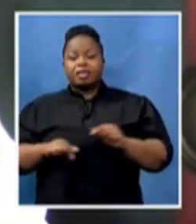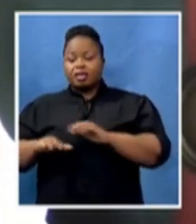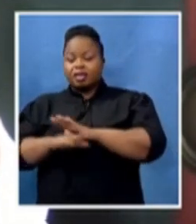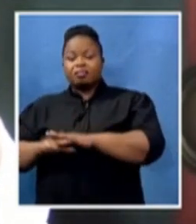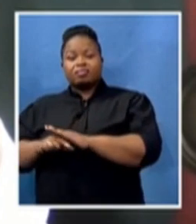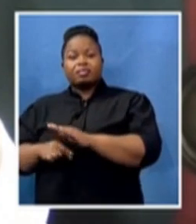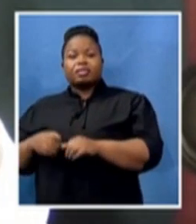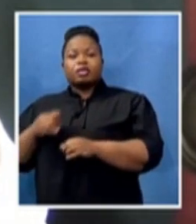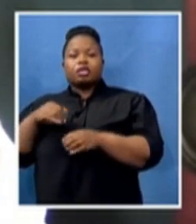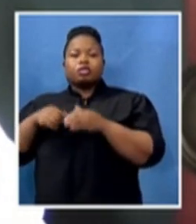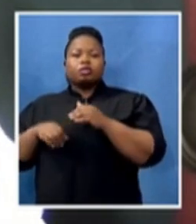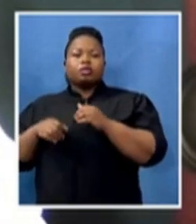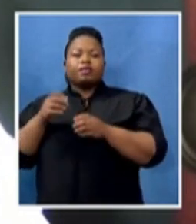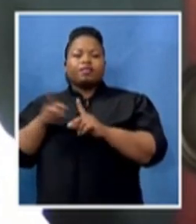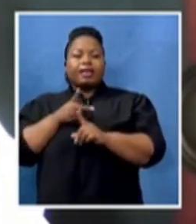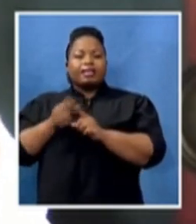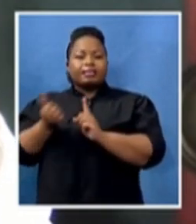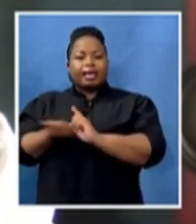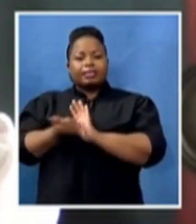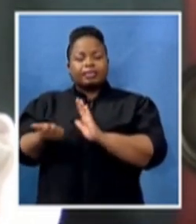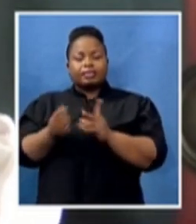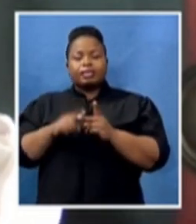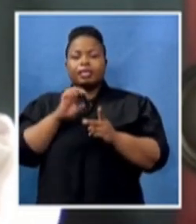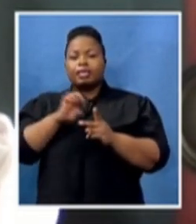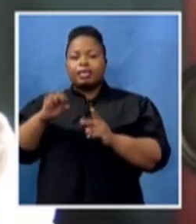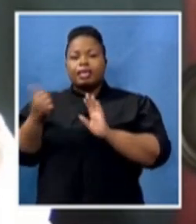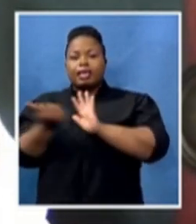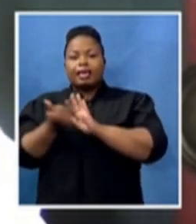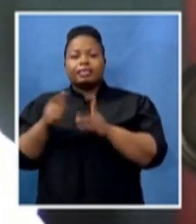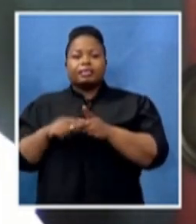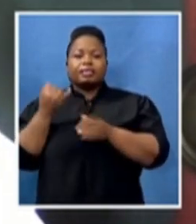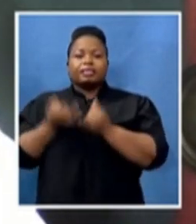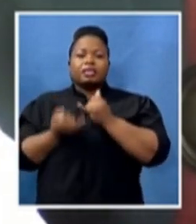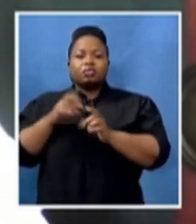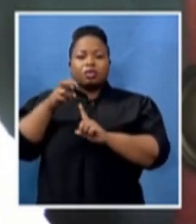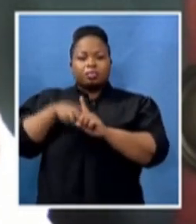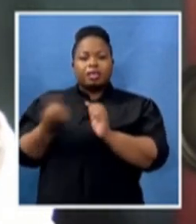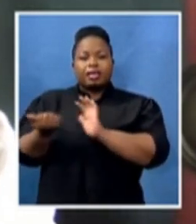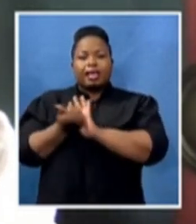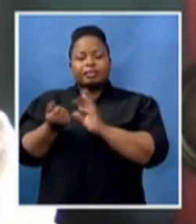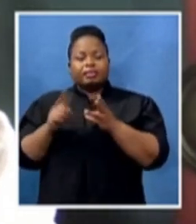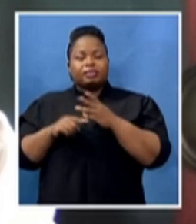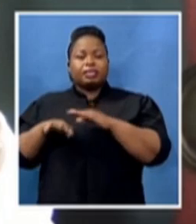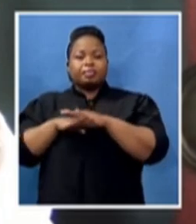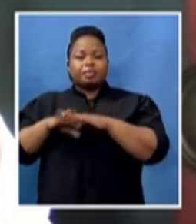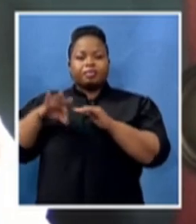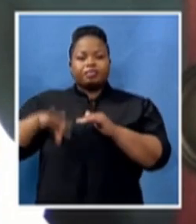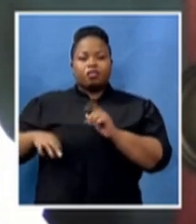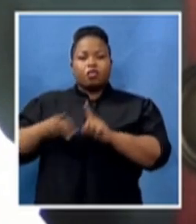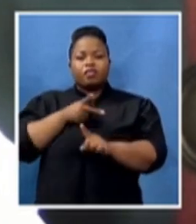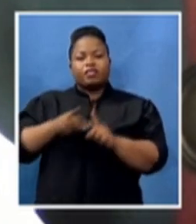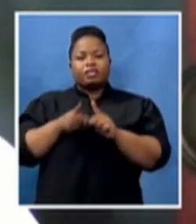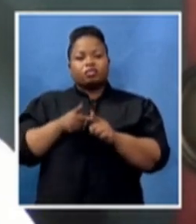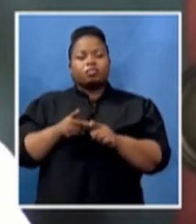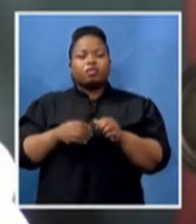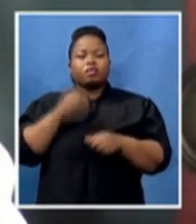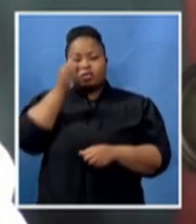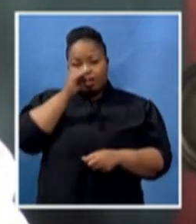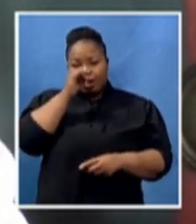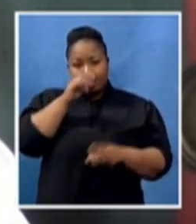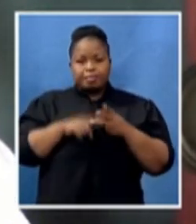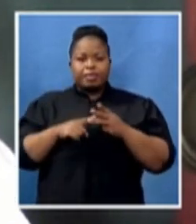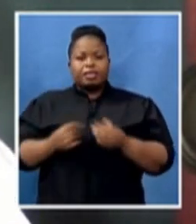the Sexual Offences Act, the Minimum Standards for Victims of Crime, the Service Charter, and the National Policy Statement for